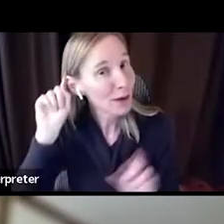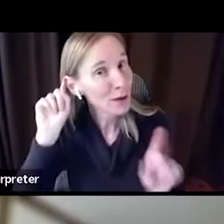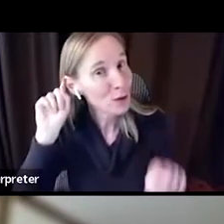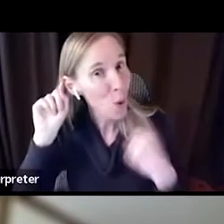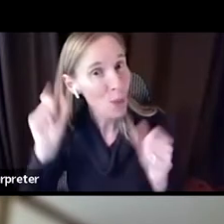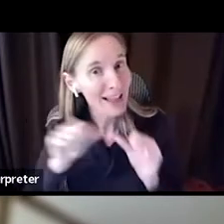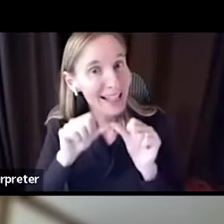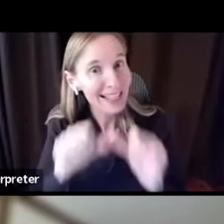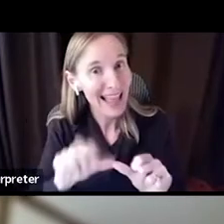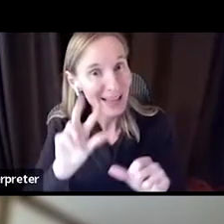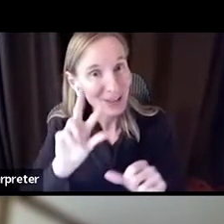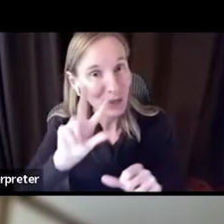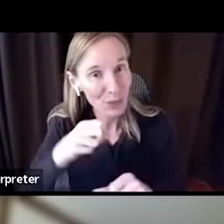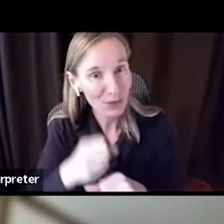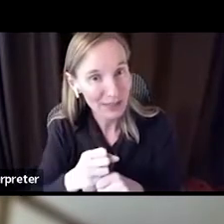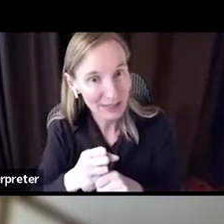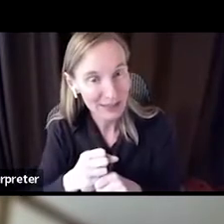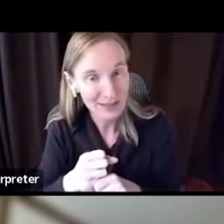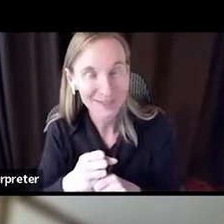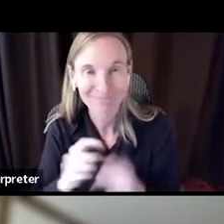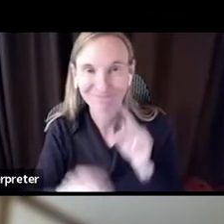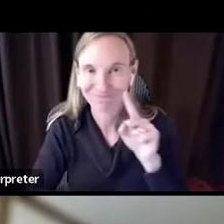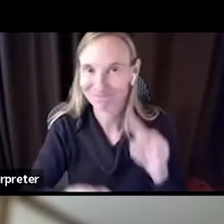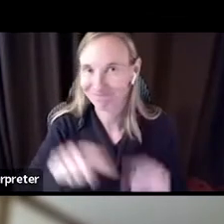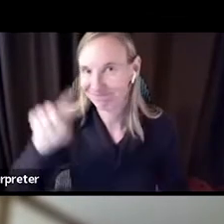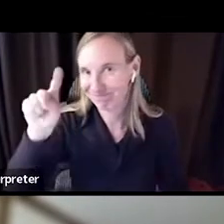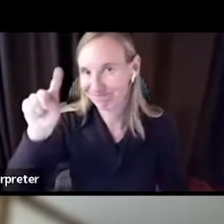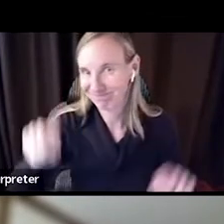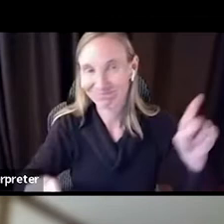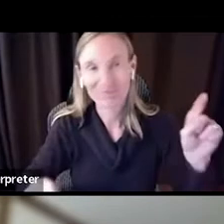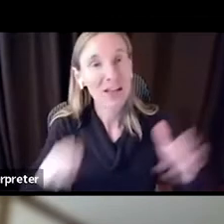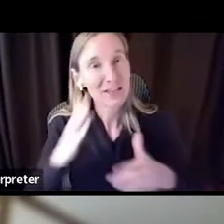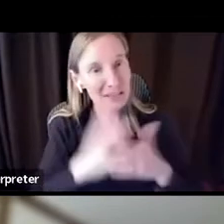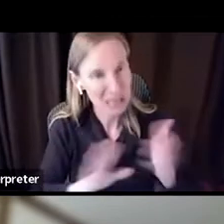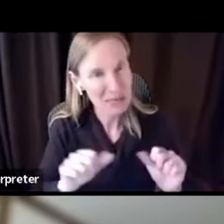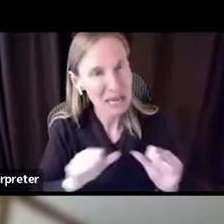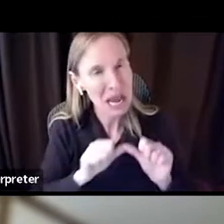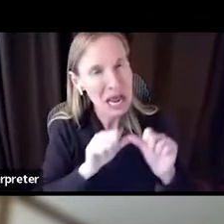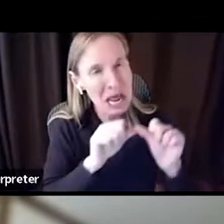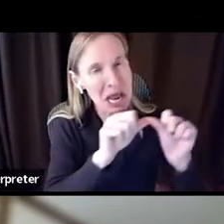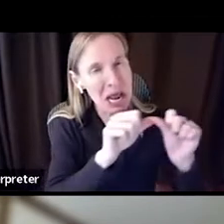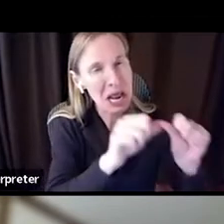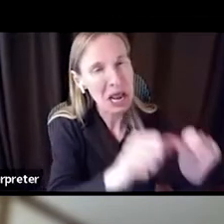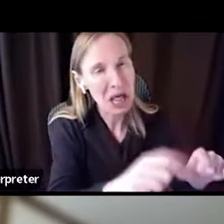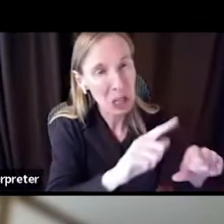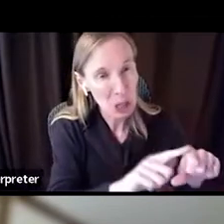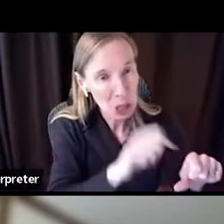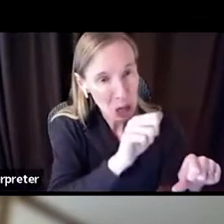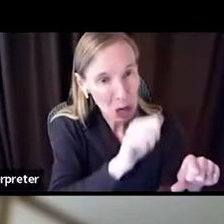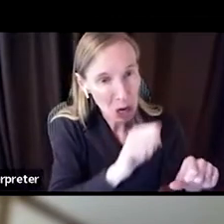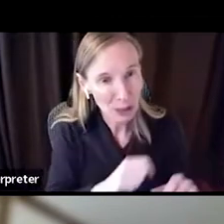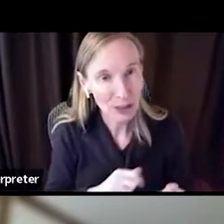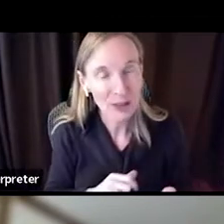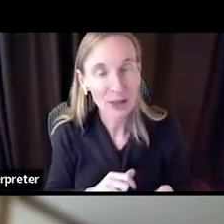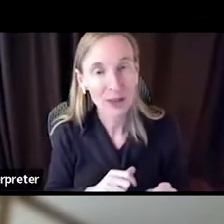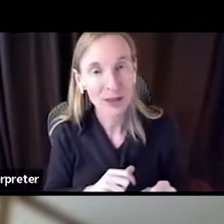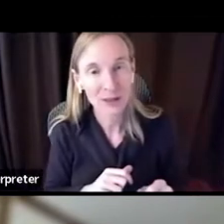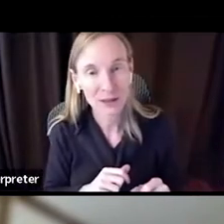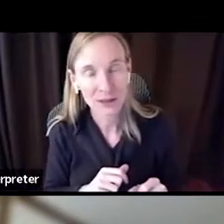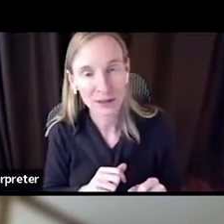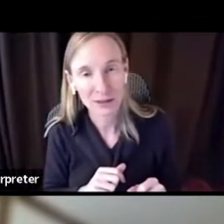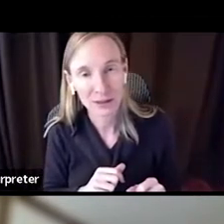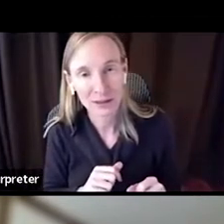3 years? I think there's variation with that. I think some probably can last more than 3 years. But by putting